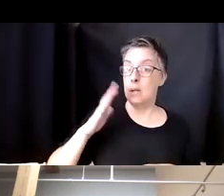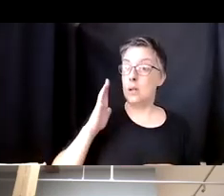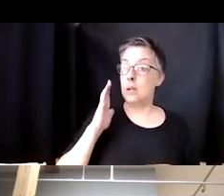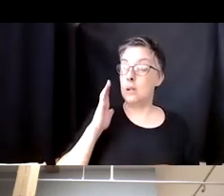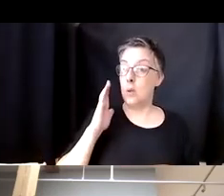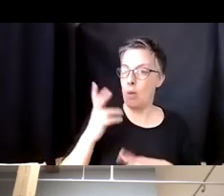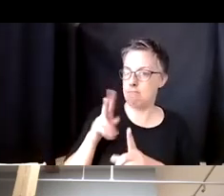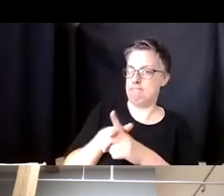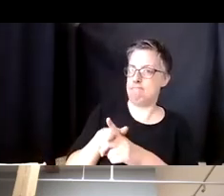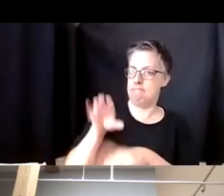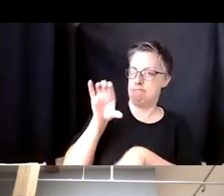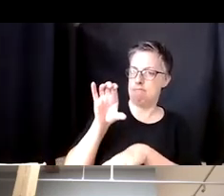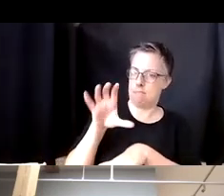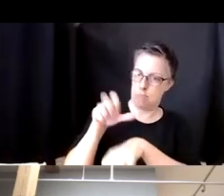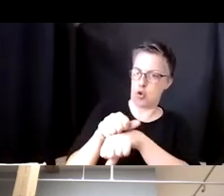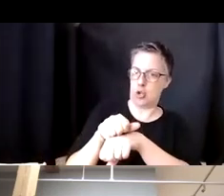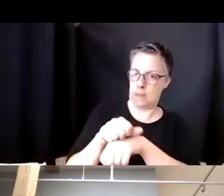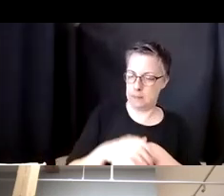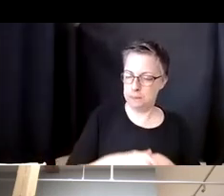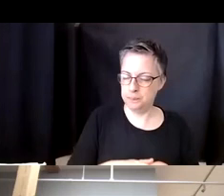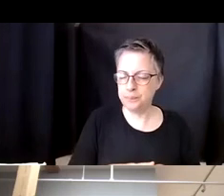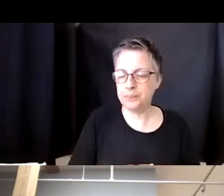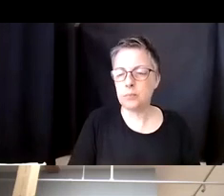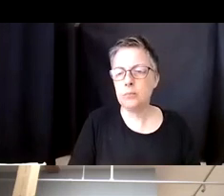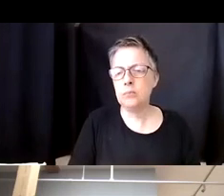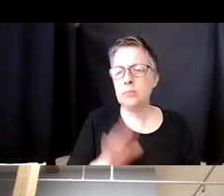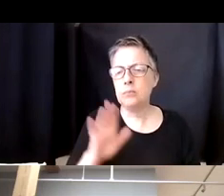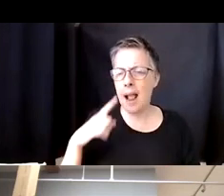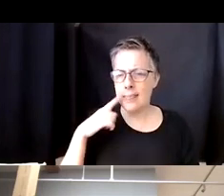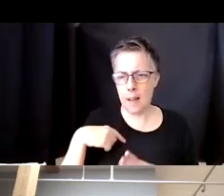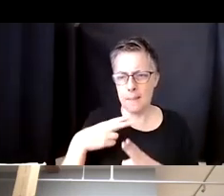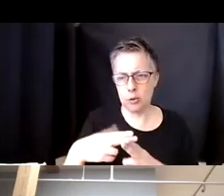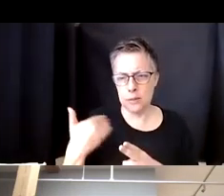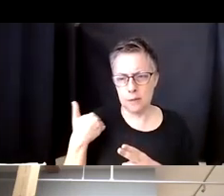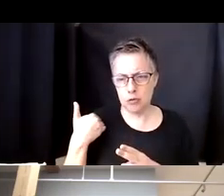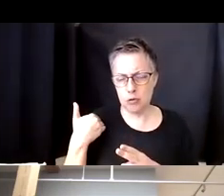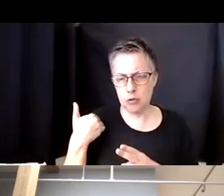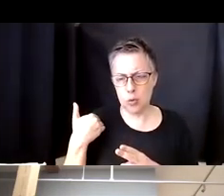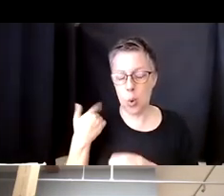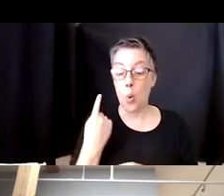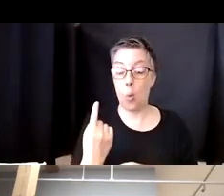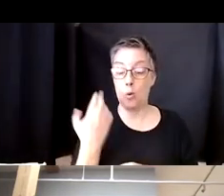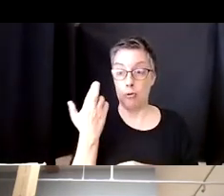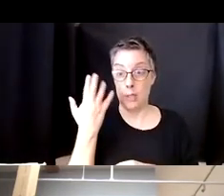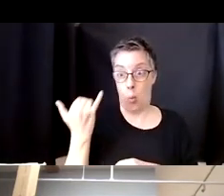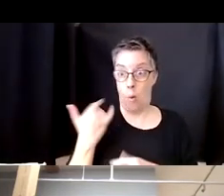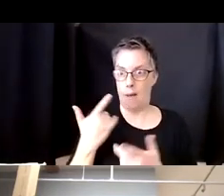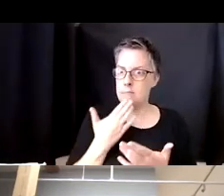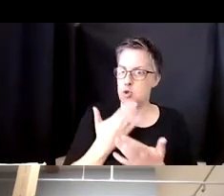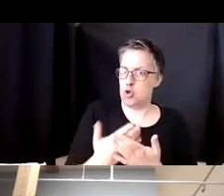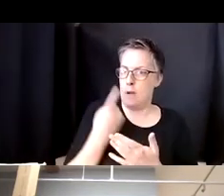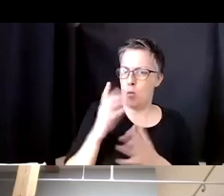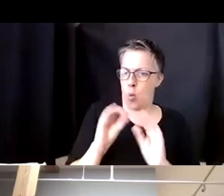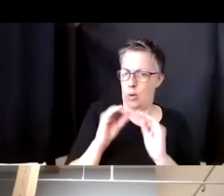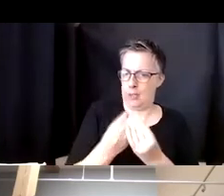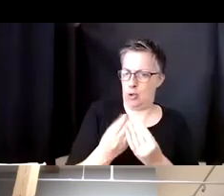will assign the captioner. Now, I think I mentioned before that one of the reasons why it's so good for organizations to